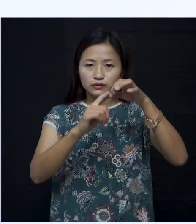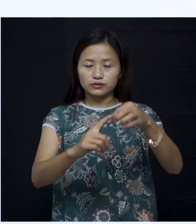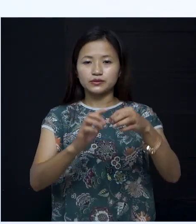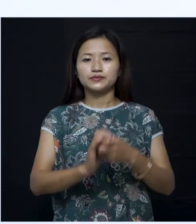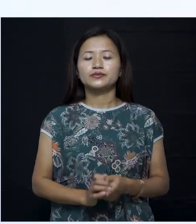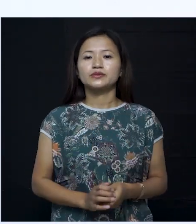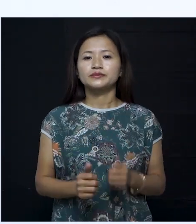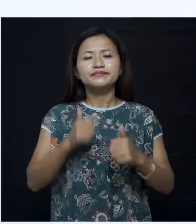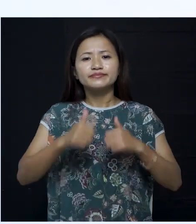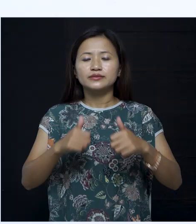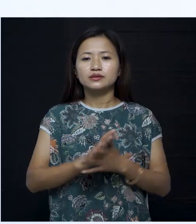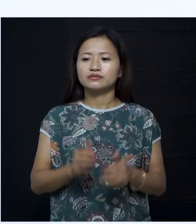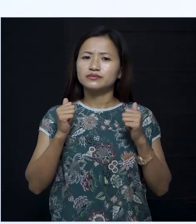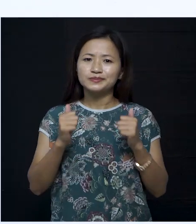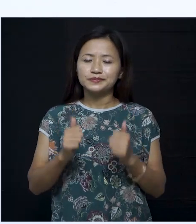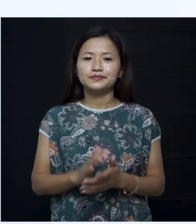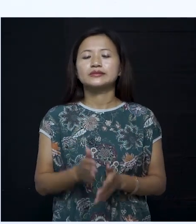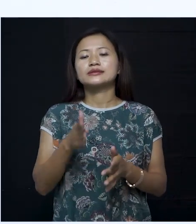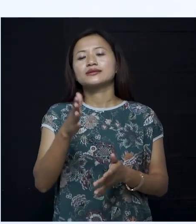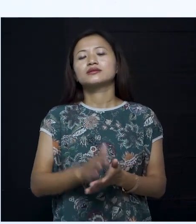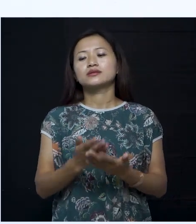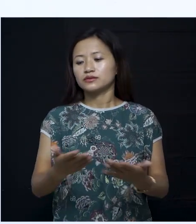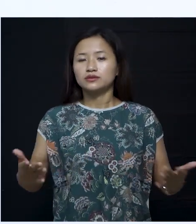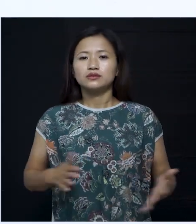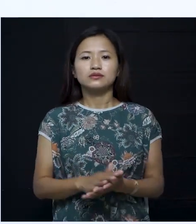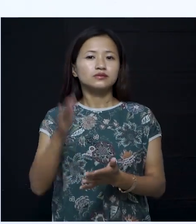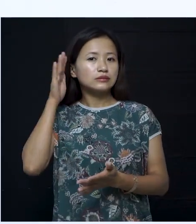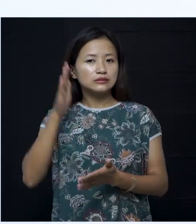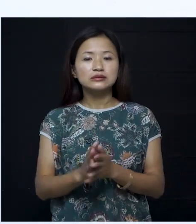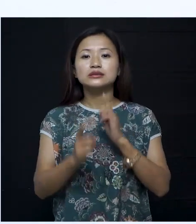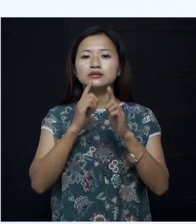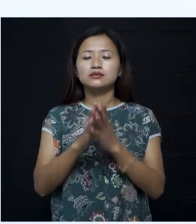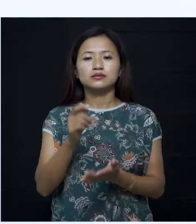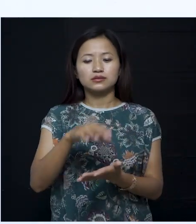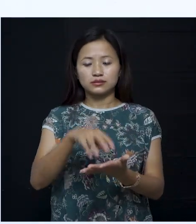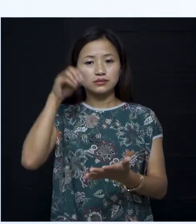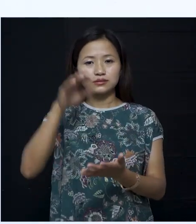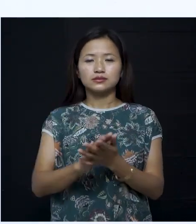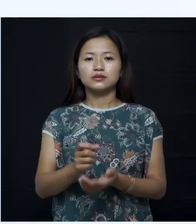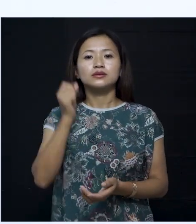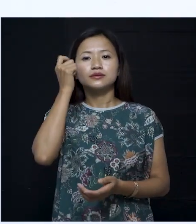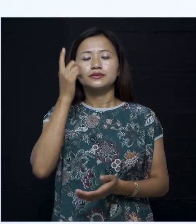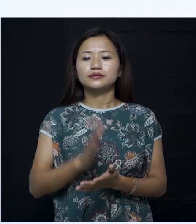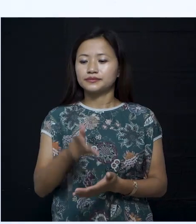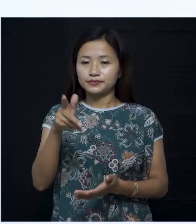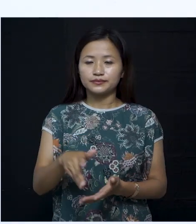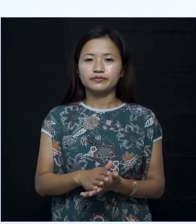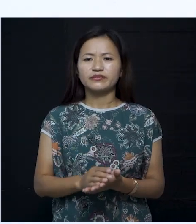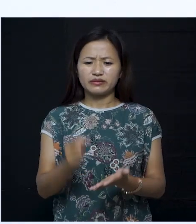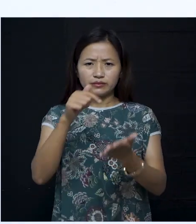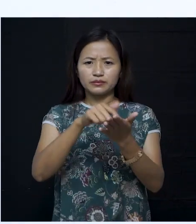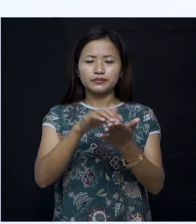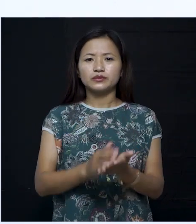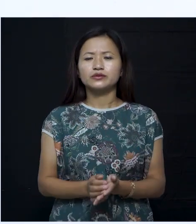examinations, it will not be a difficult thing for you if you listen to the explanation and understand it. There is no point of